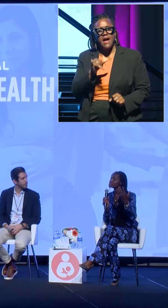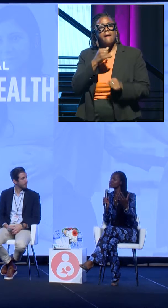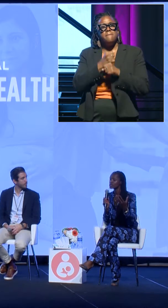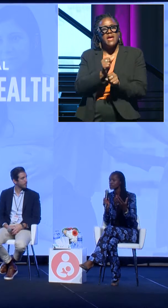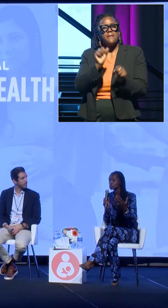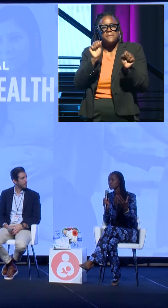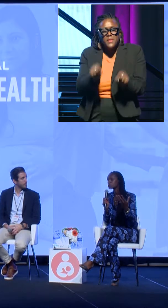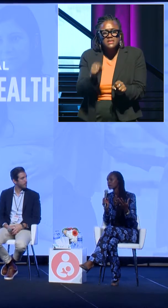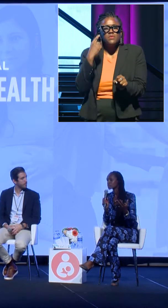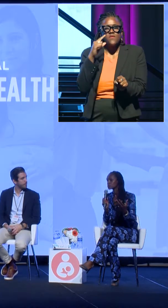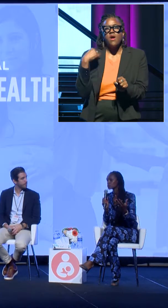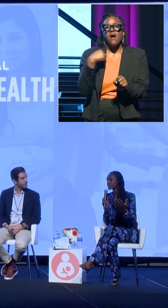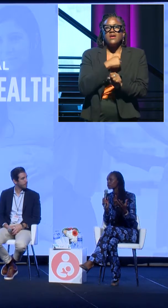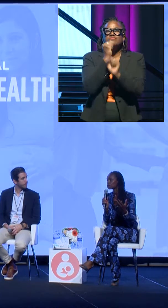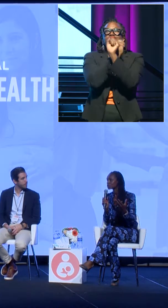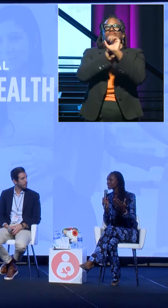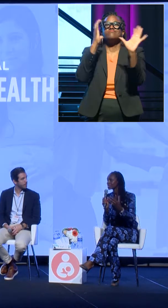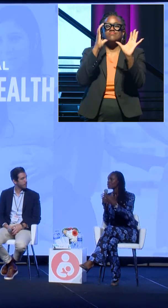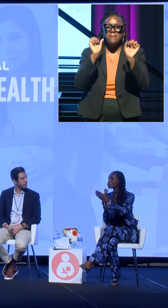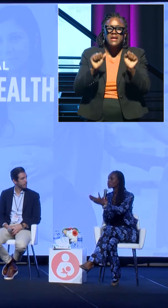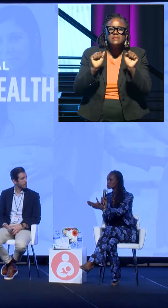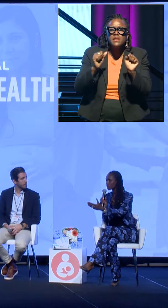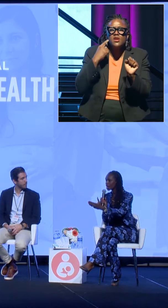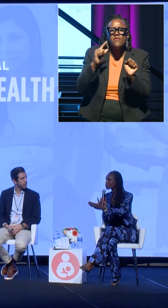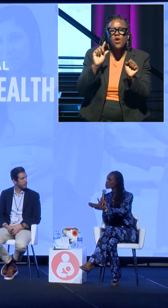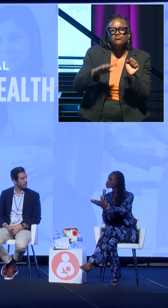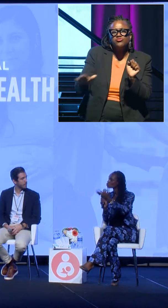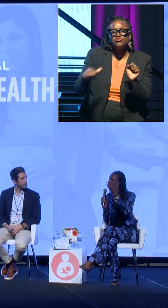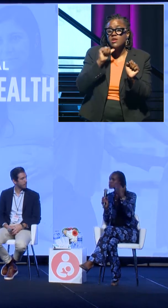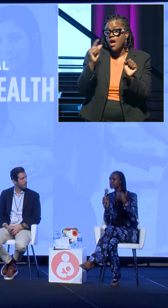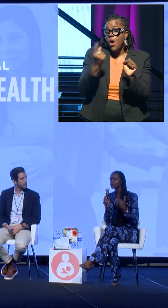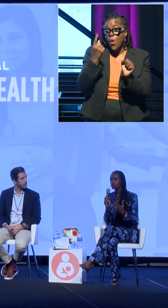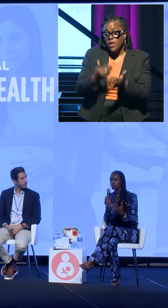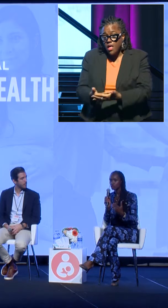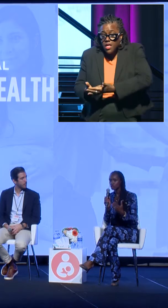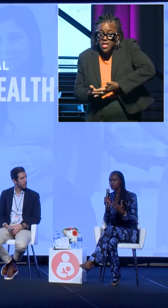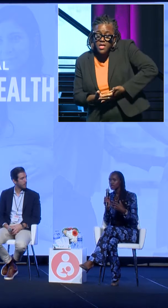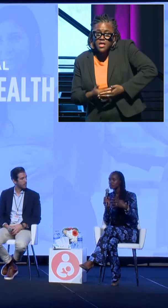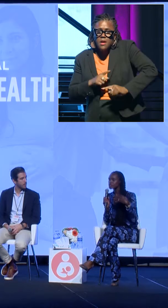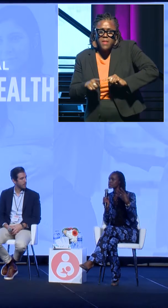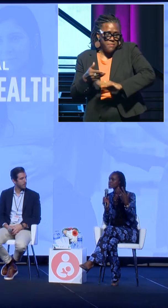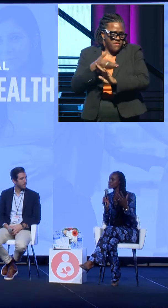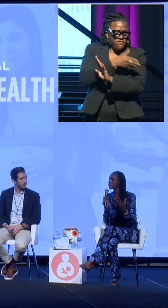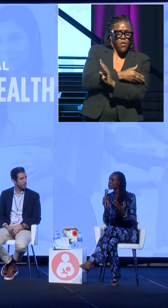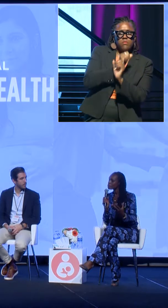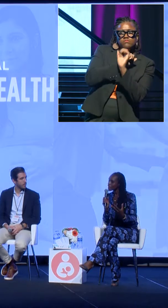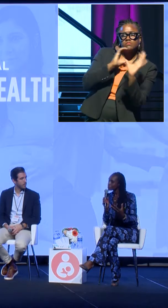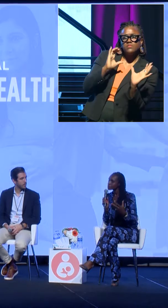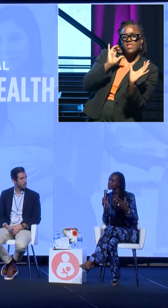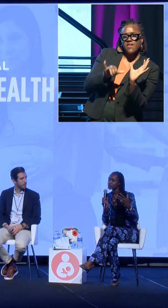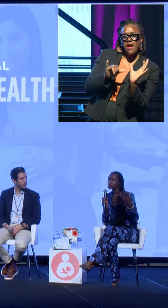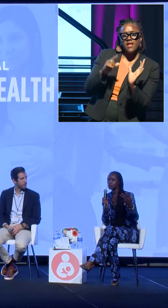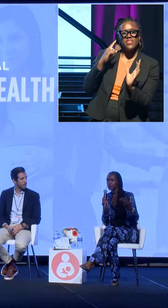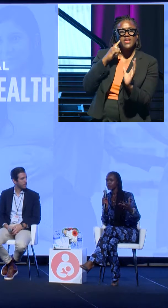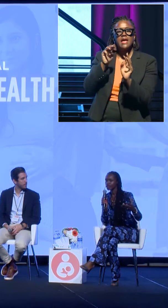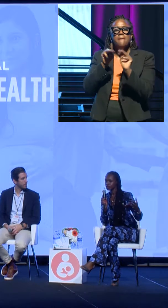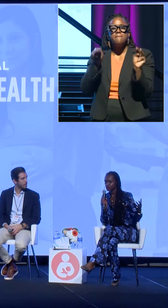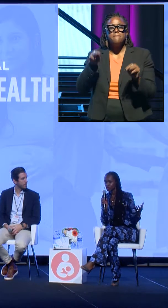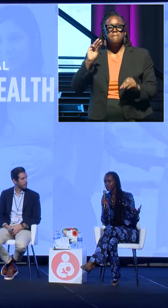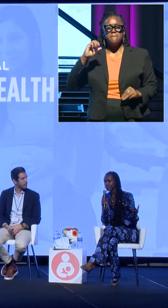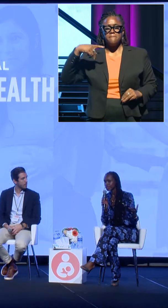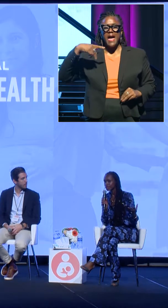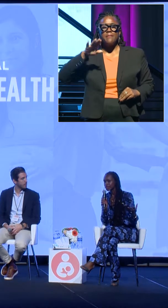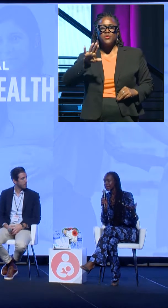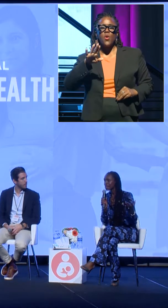actually vision what's possible not only once we have our children, but before. Because think about mapping your